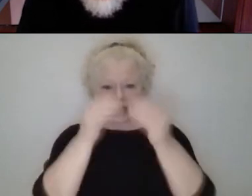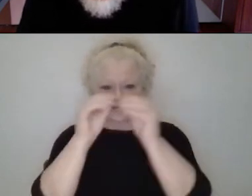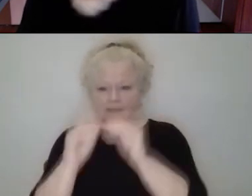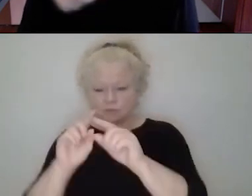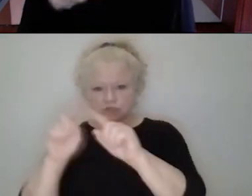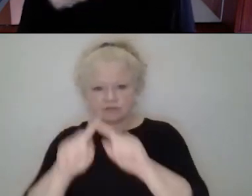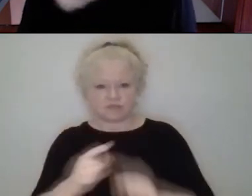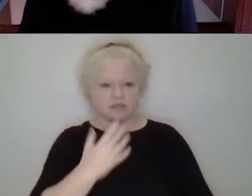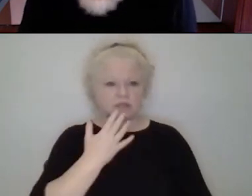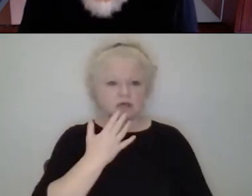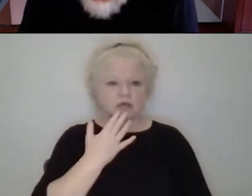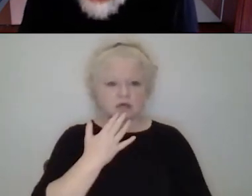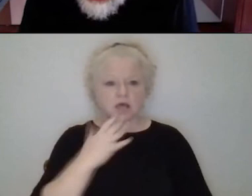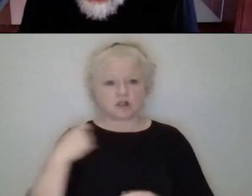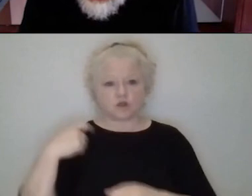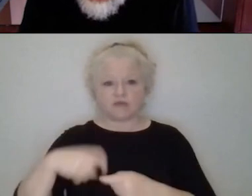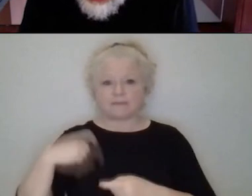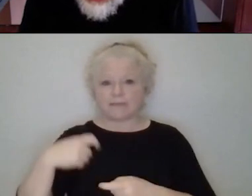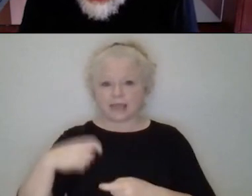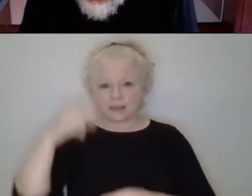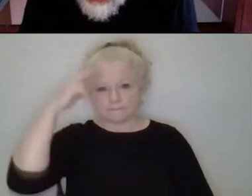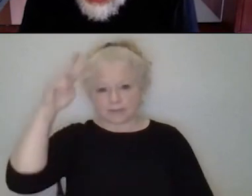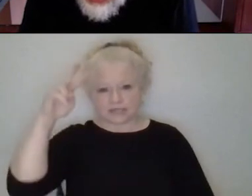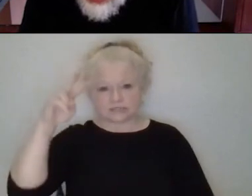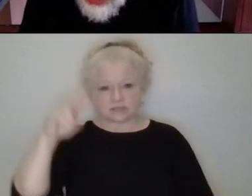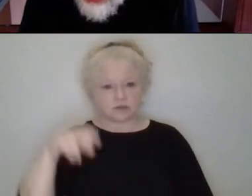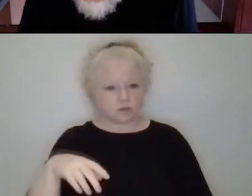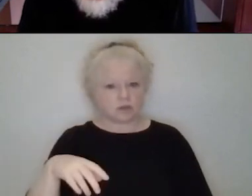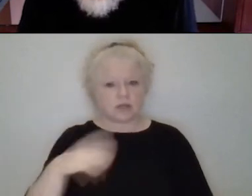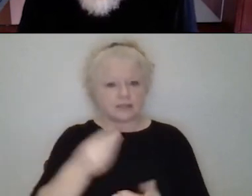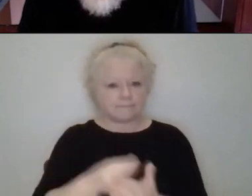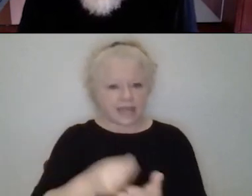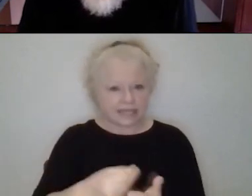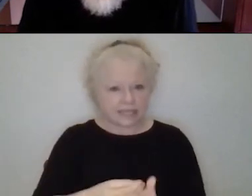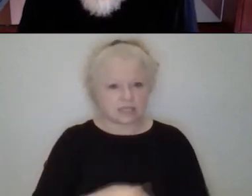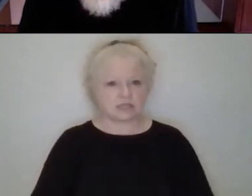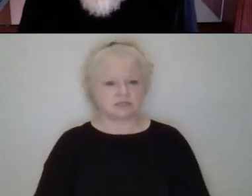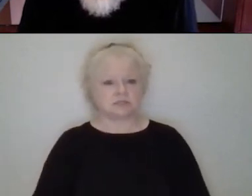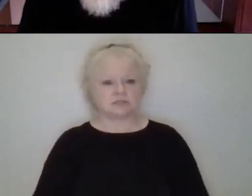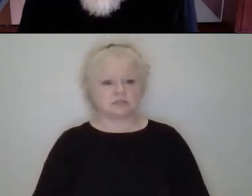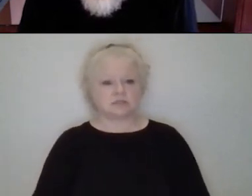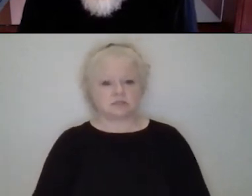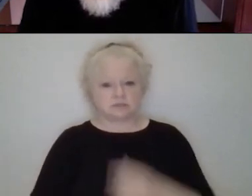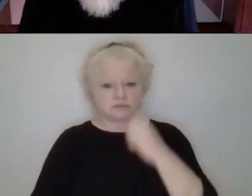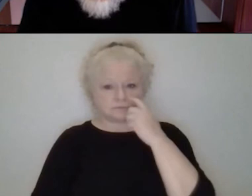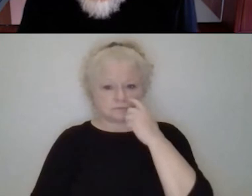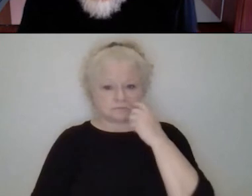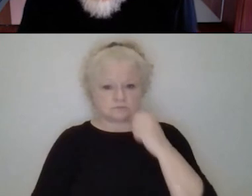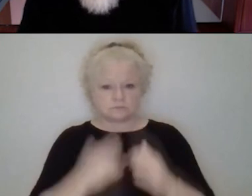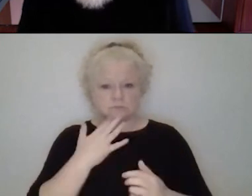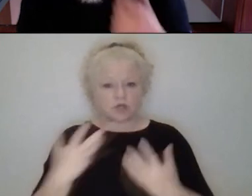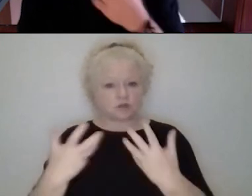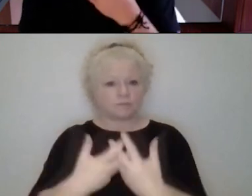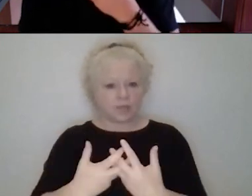in the colors of the Mexican bills, the Mexican money. And they create this incredible facade